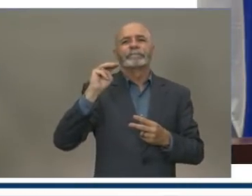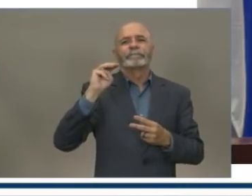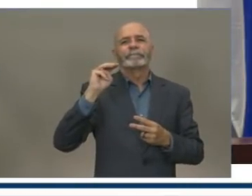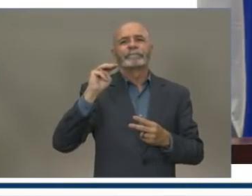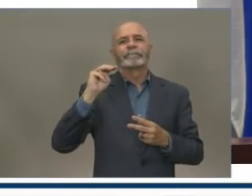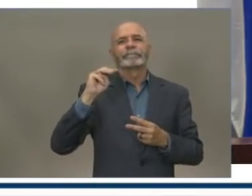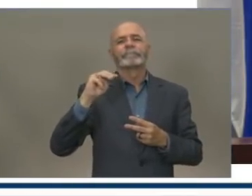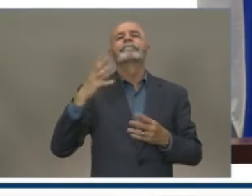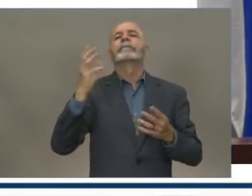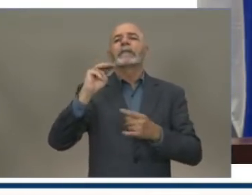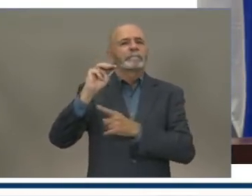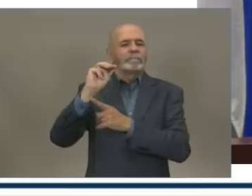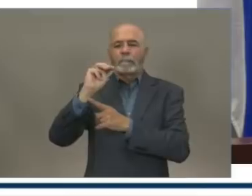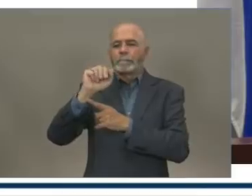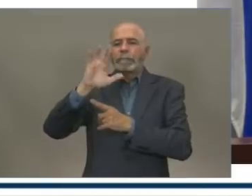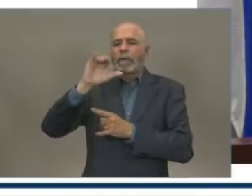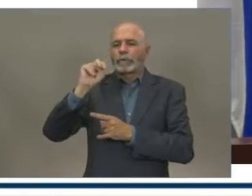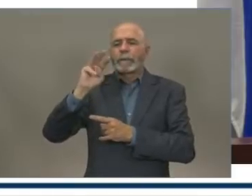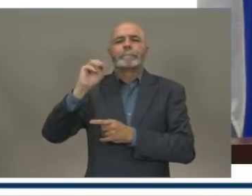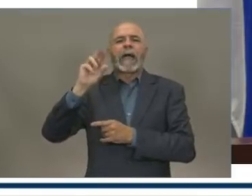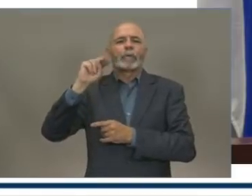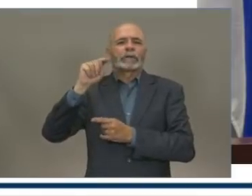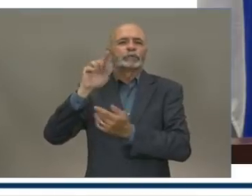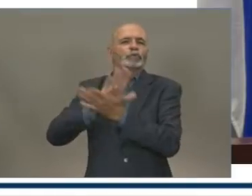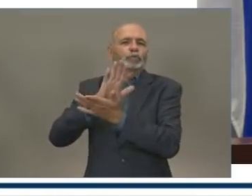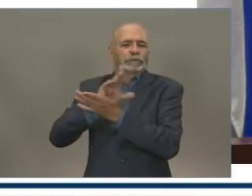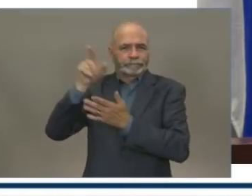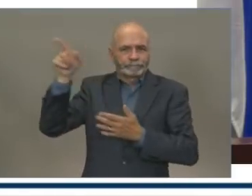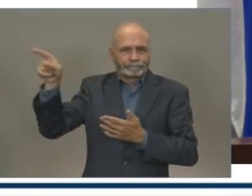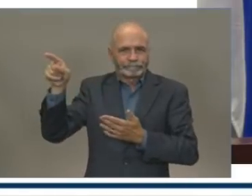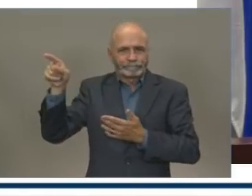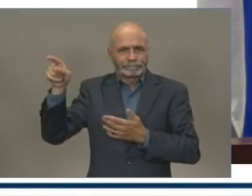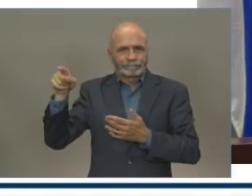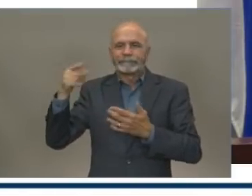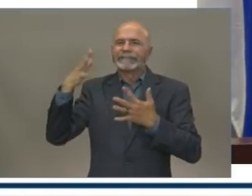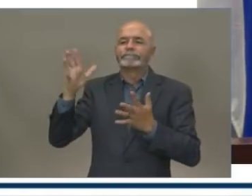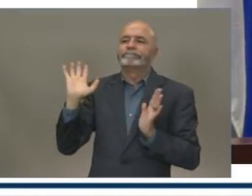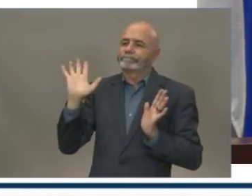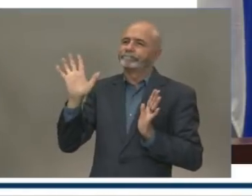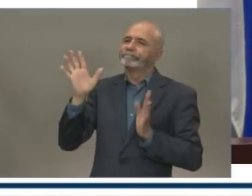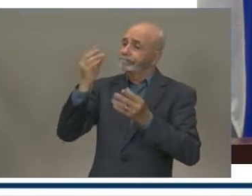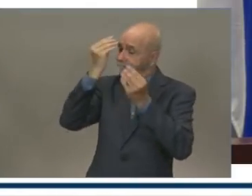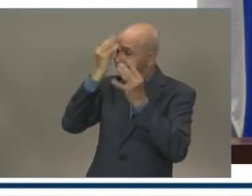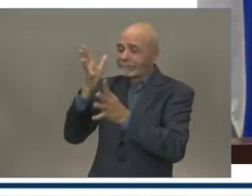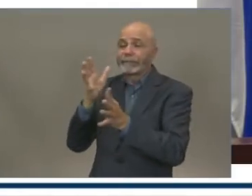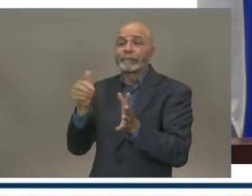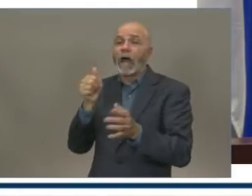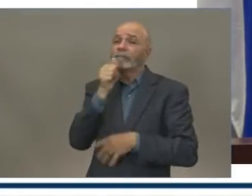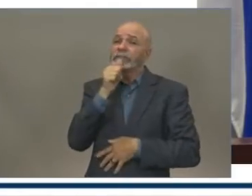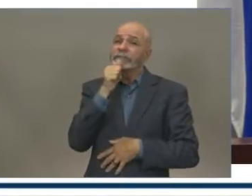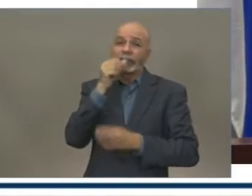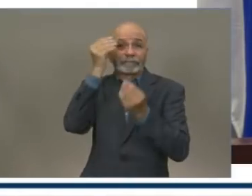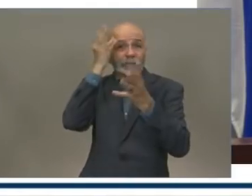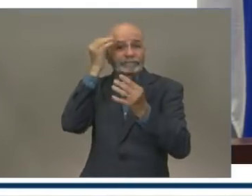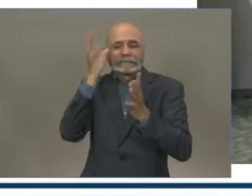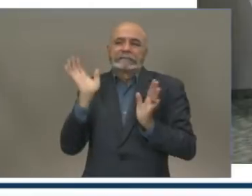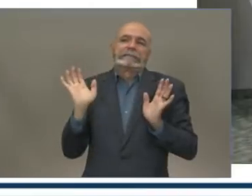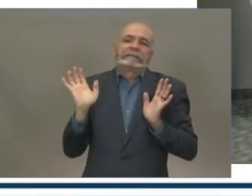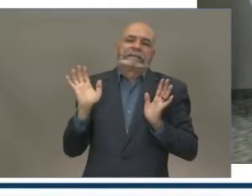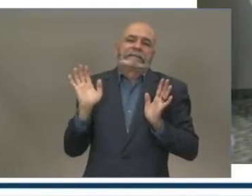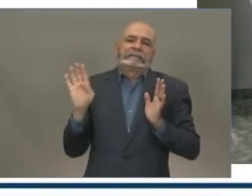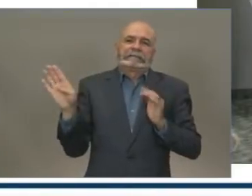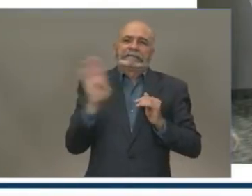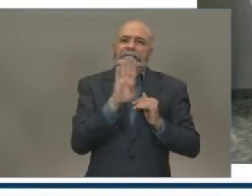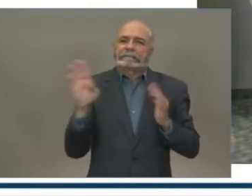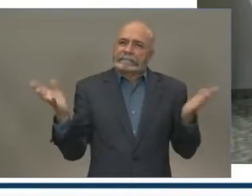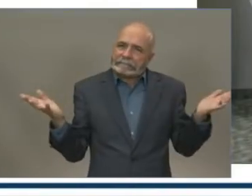parents, but also making sure we're respecting privacy of individual cases and circumstances around transmission. Dr. Strang, obviously people are